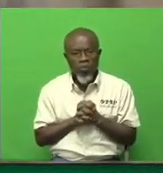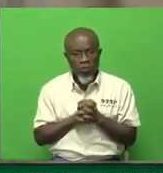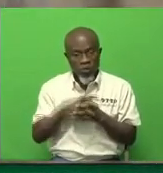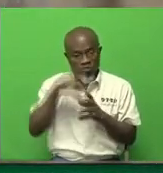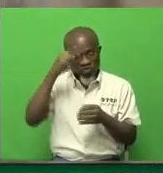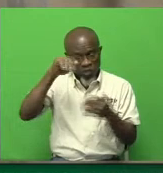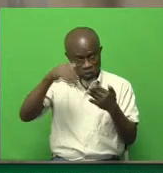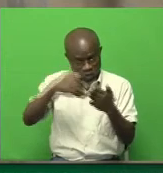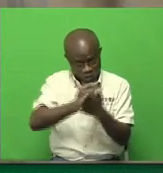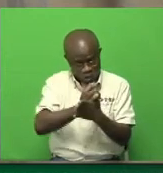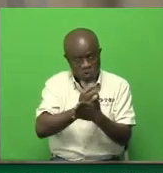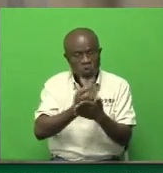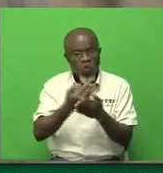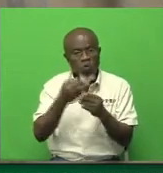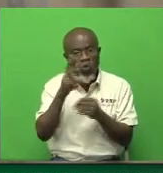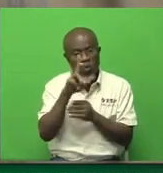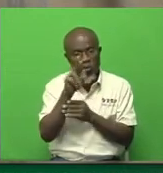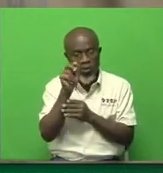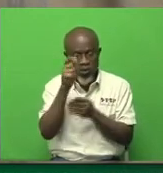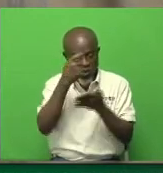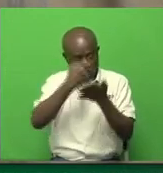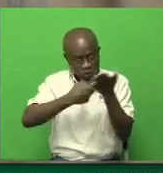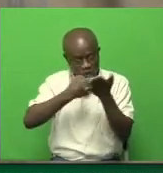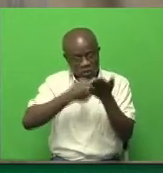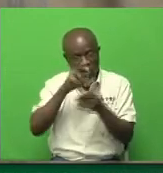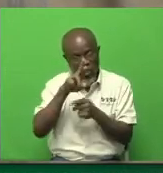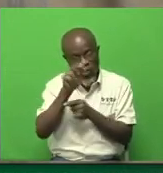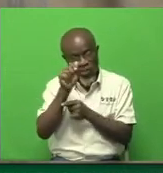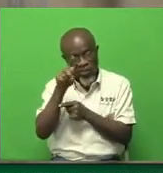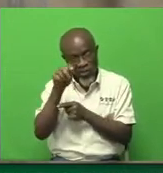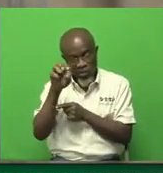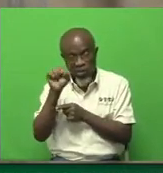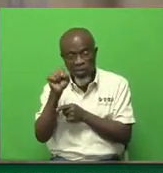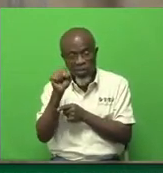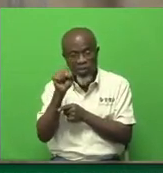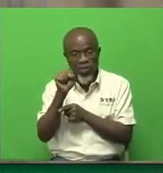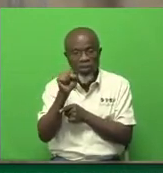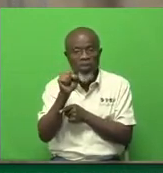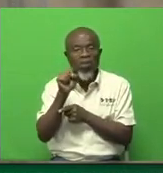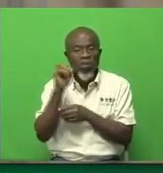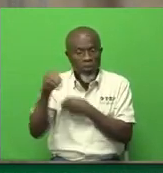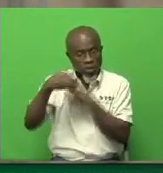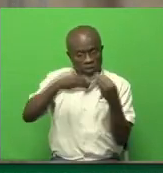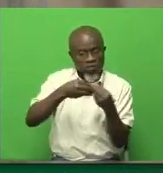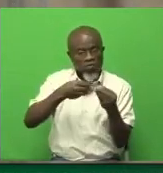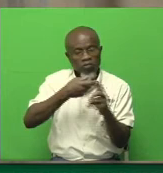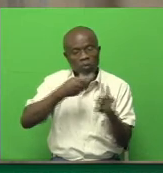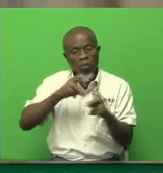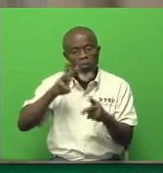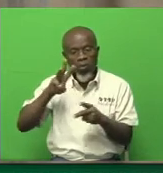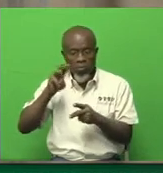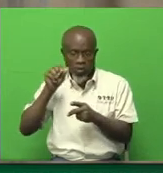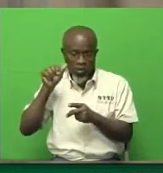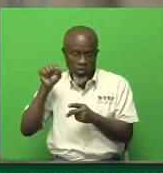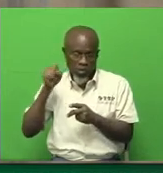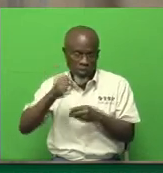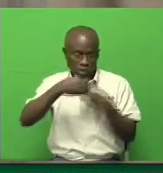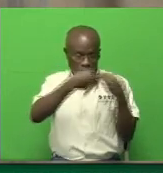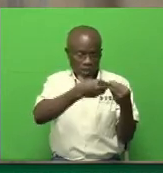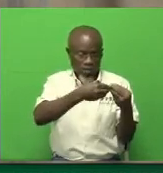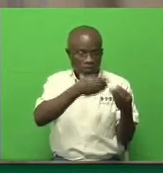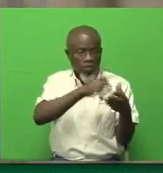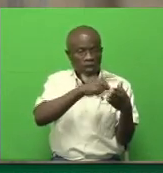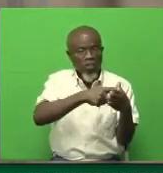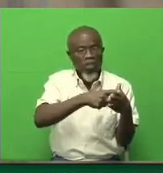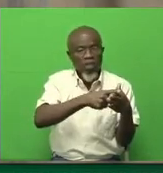Ric has to look at the business plan submitted by TI and Tech and Vasa they then evaluate and then the Third stage is a public